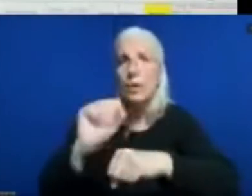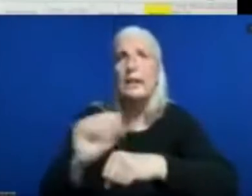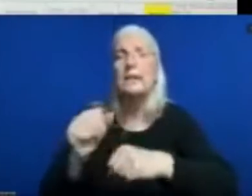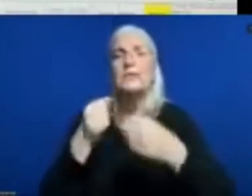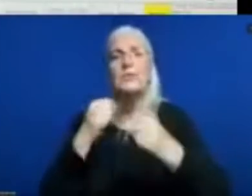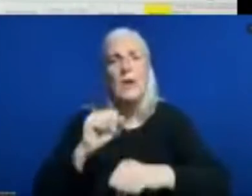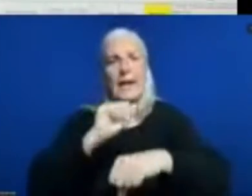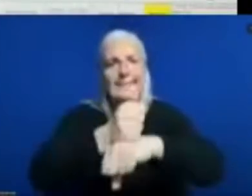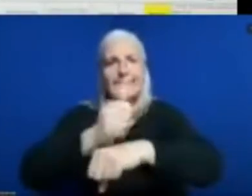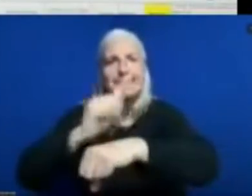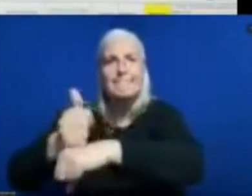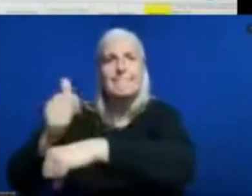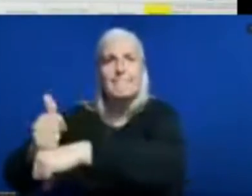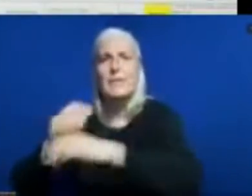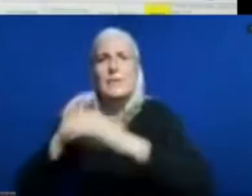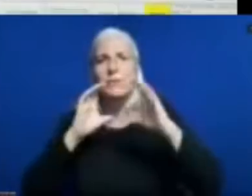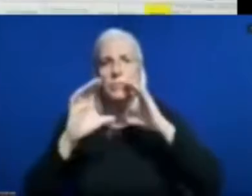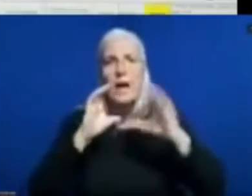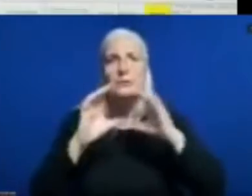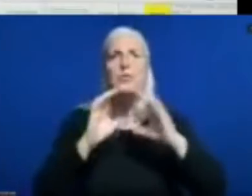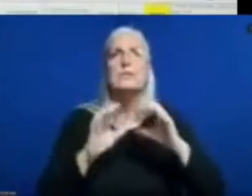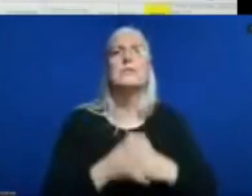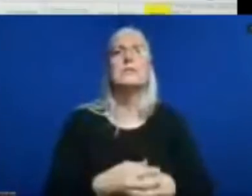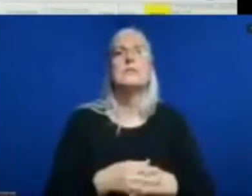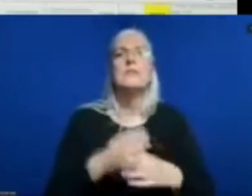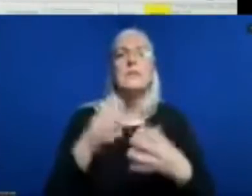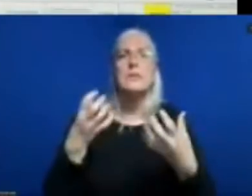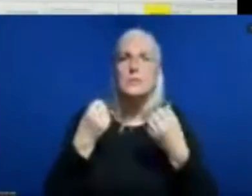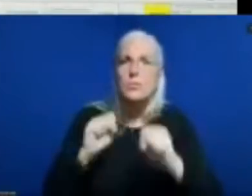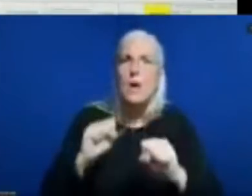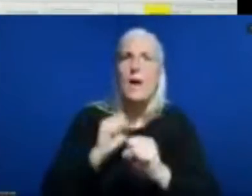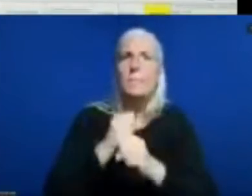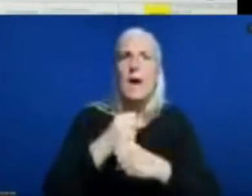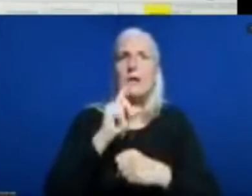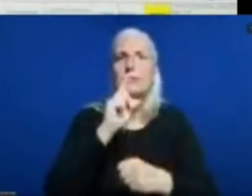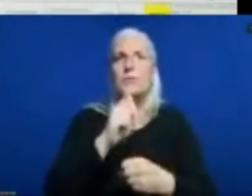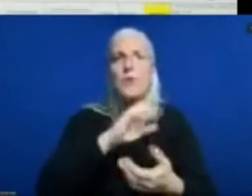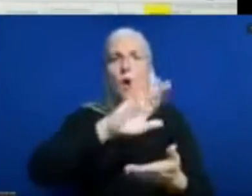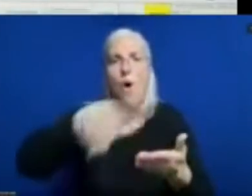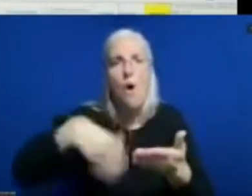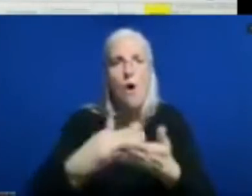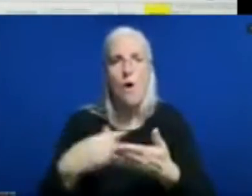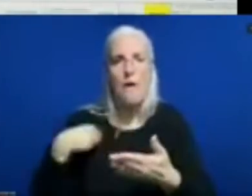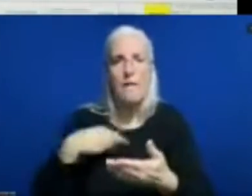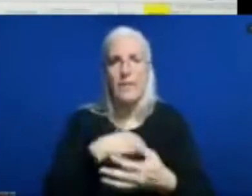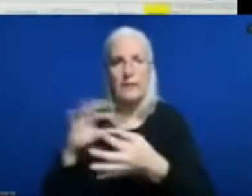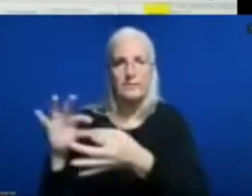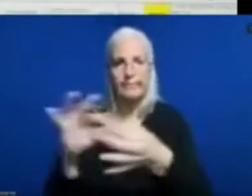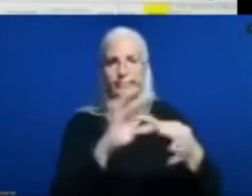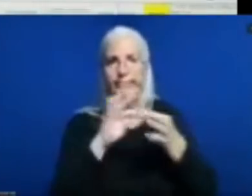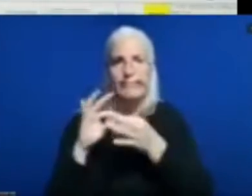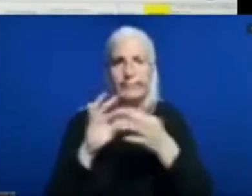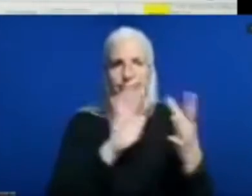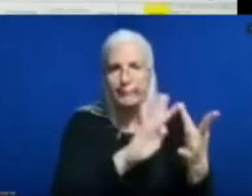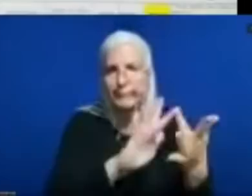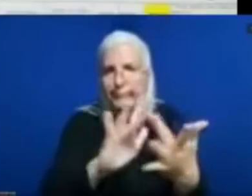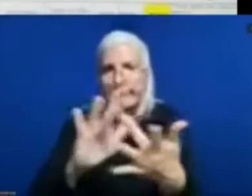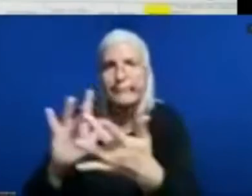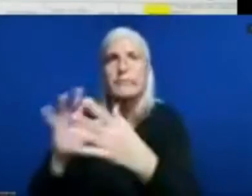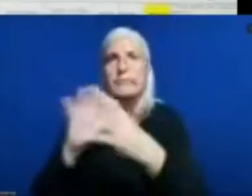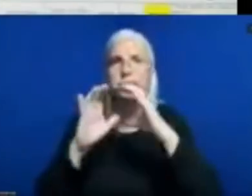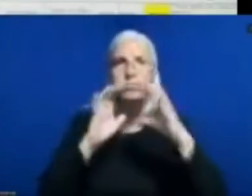out, we're going to start combining some of these messages and making sure that you're hearing from everybody